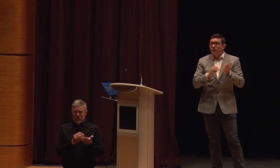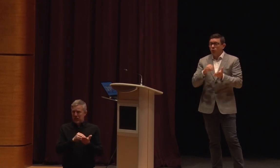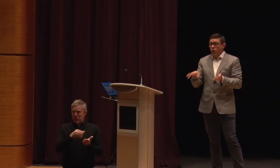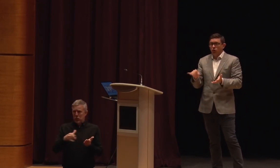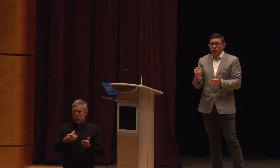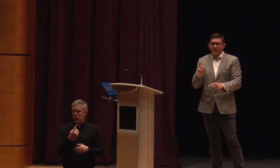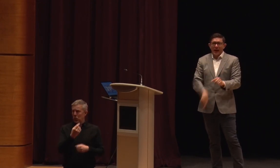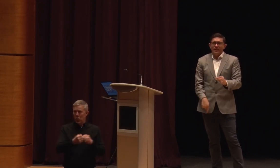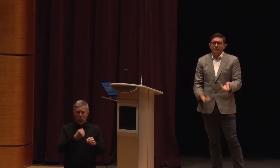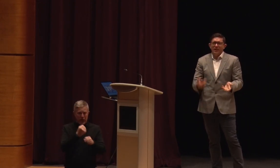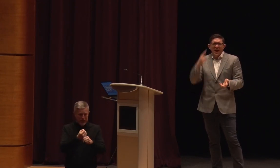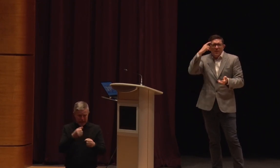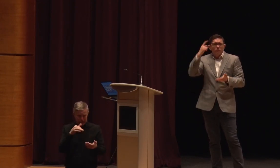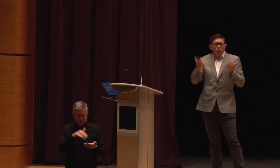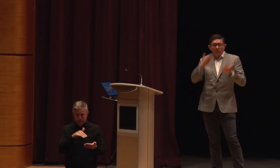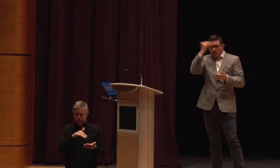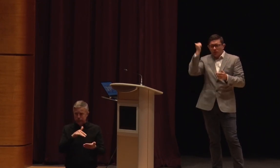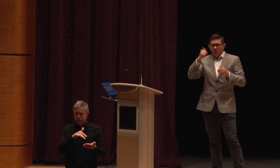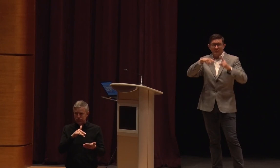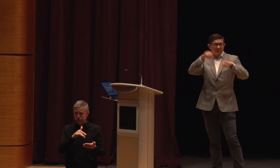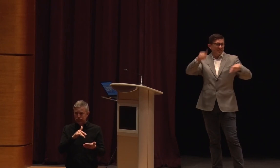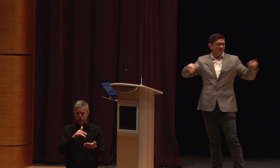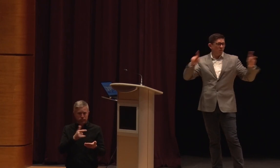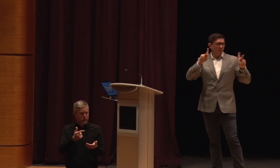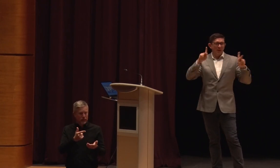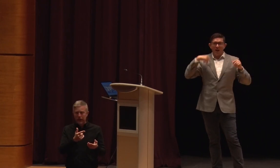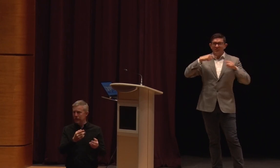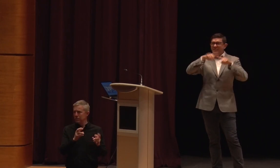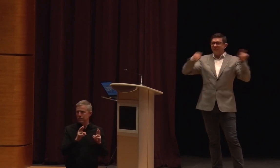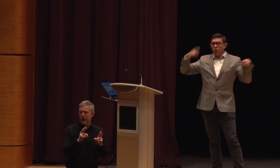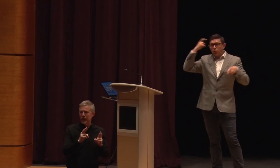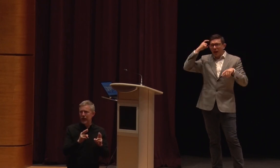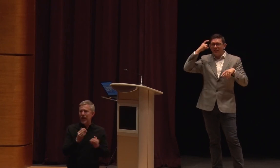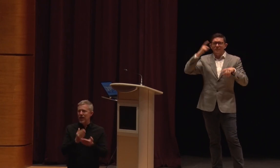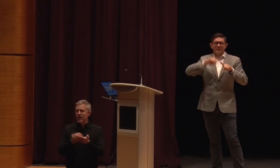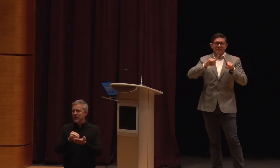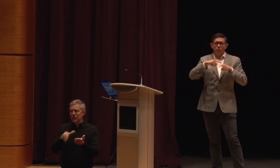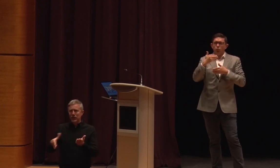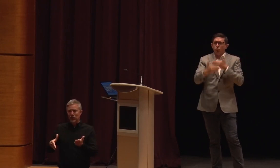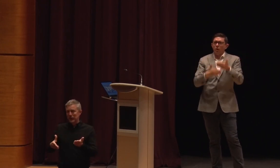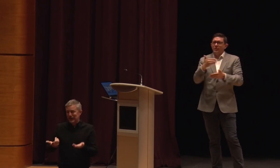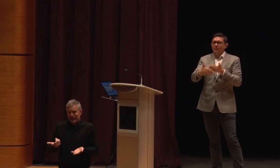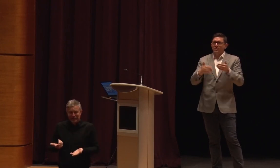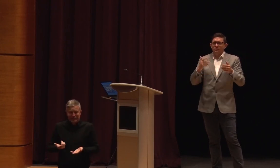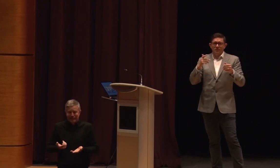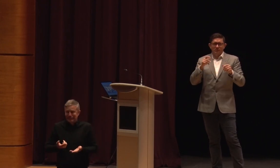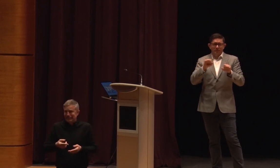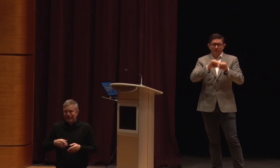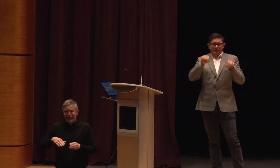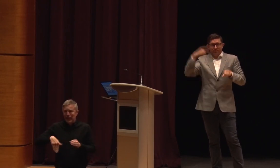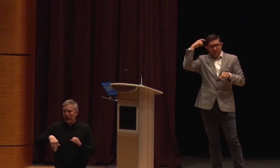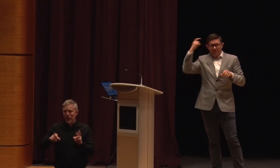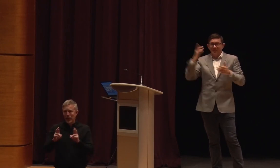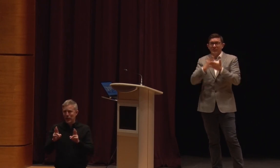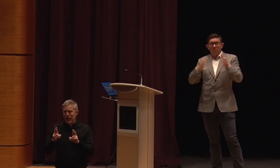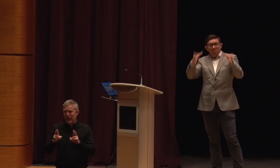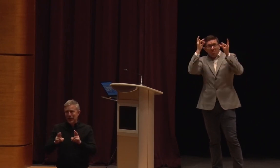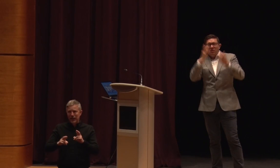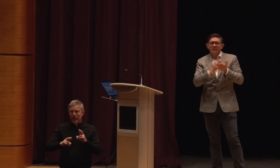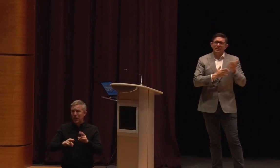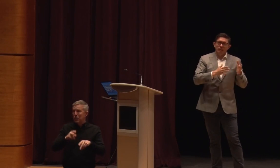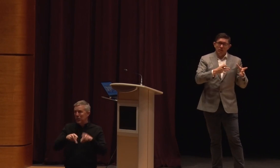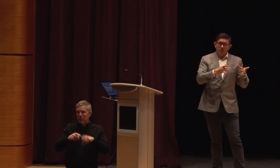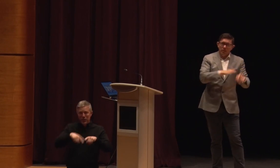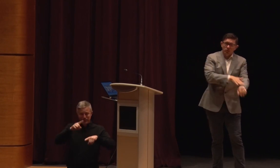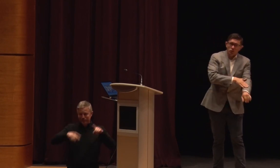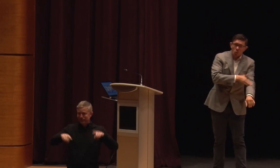it. You know, they're there, and some students just can't because there's just that variety of people, that difference in the cognitive